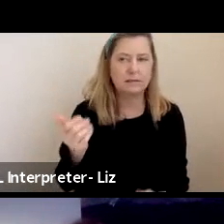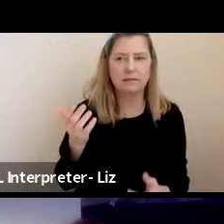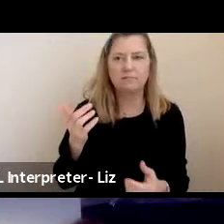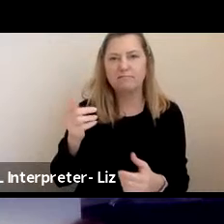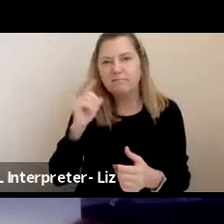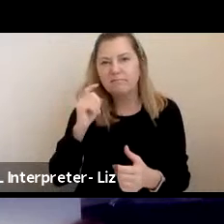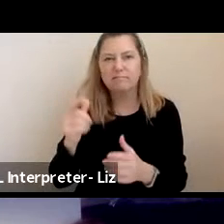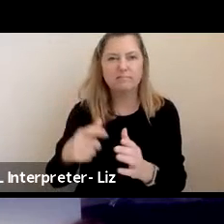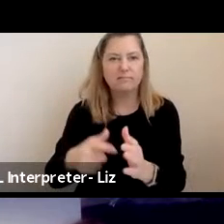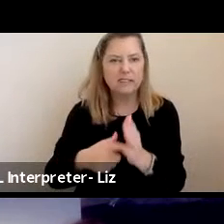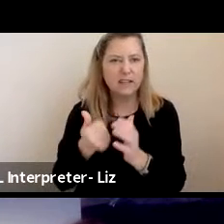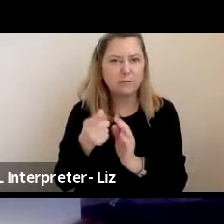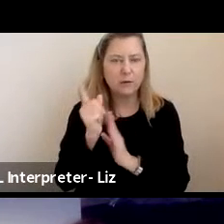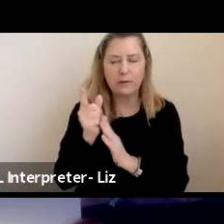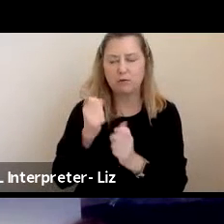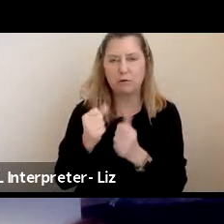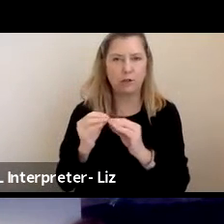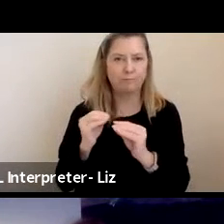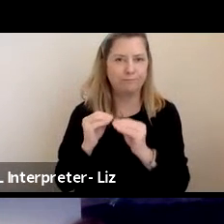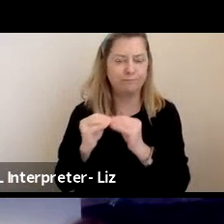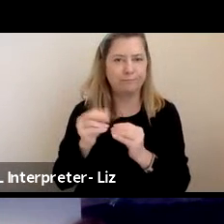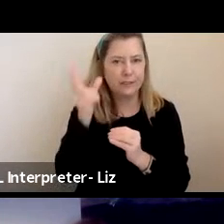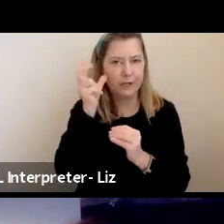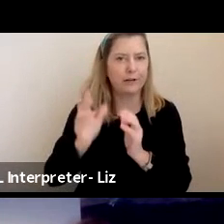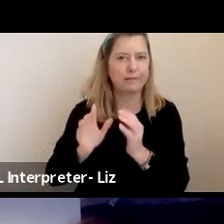Go forward to the wrong.